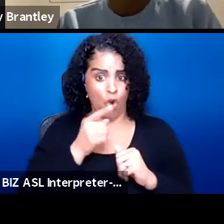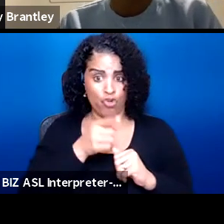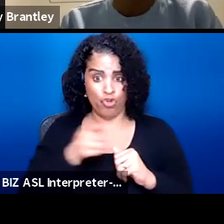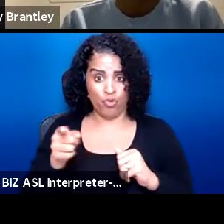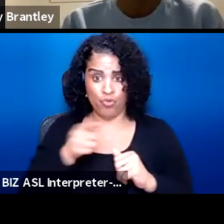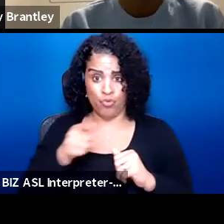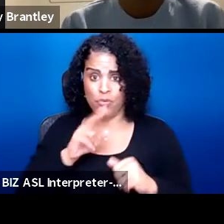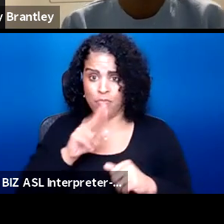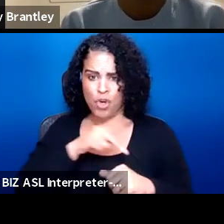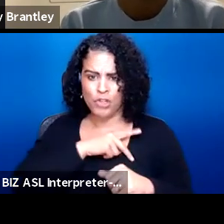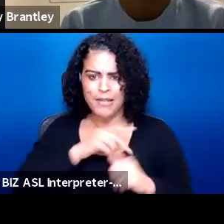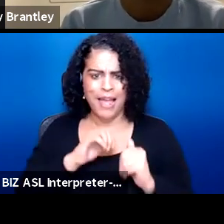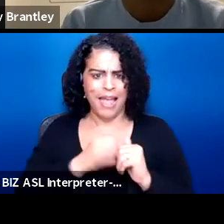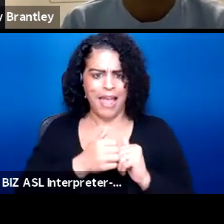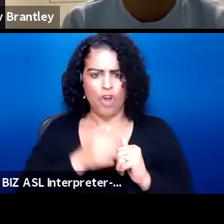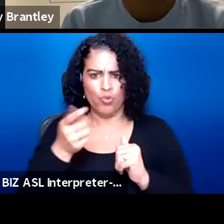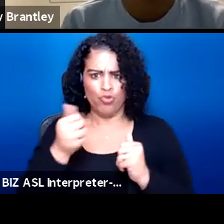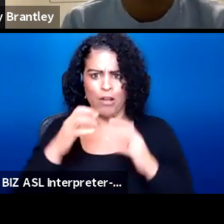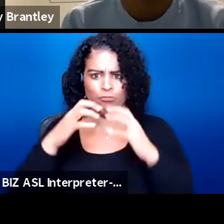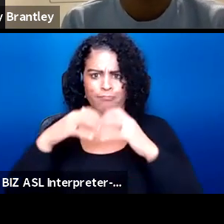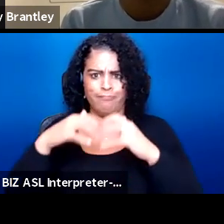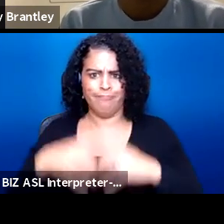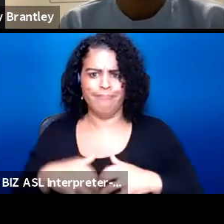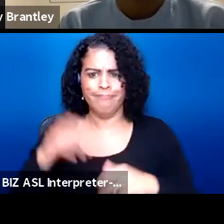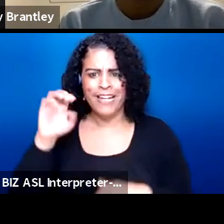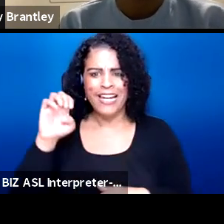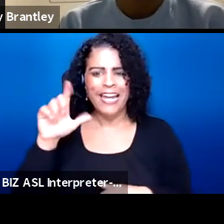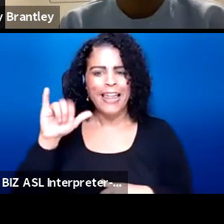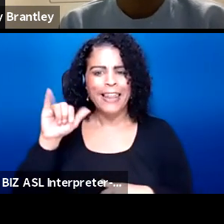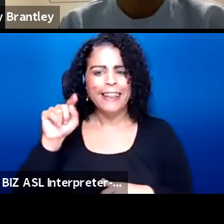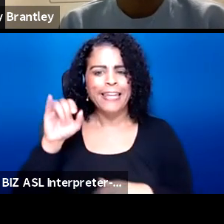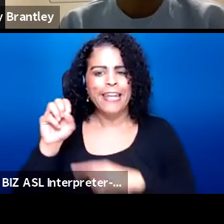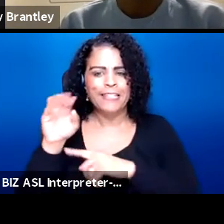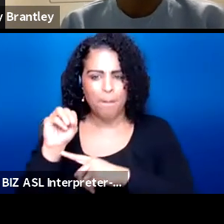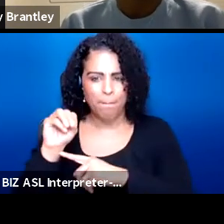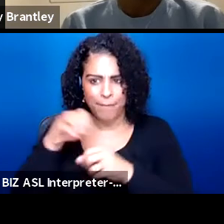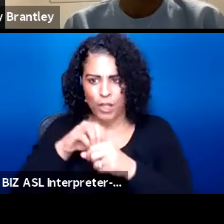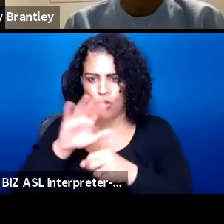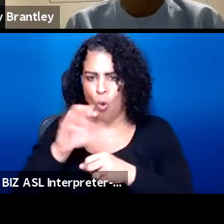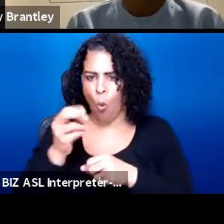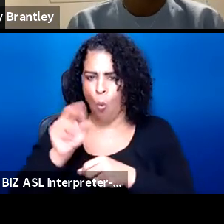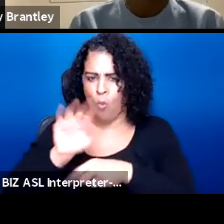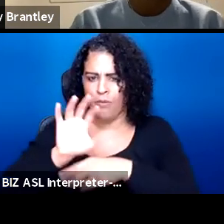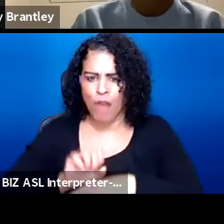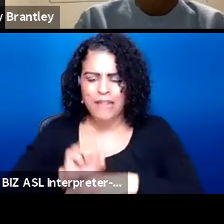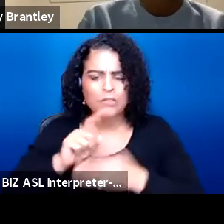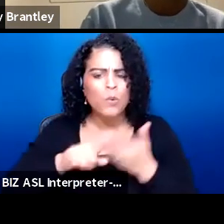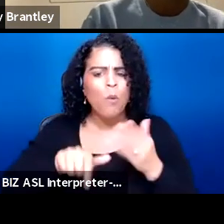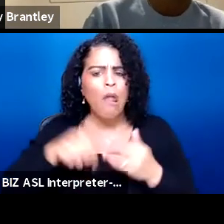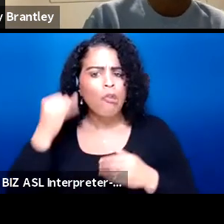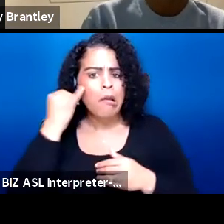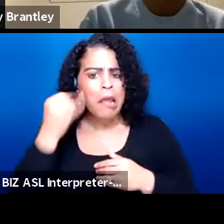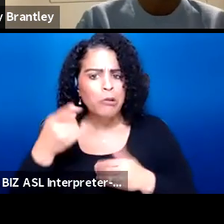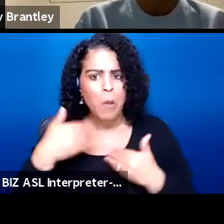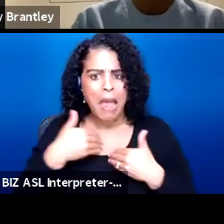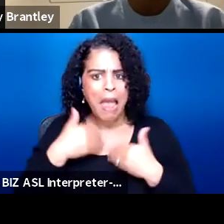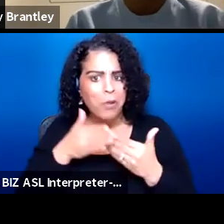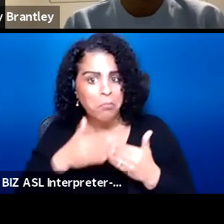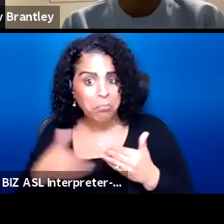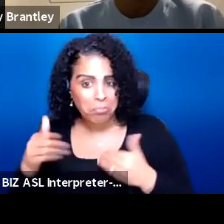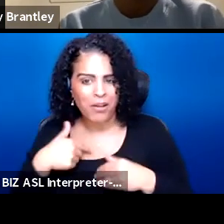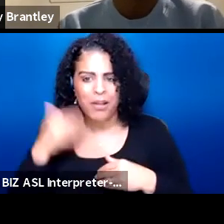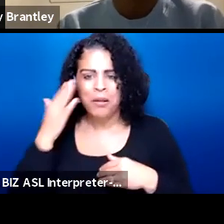personally dismantling elitism in your own practices, and like what other ideas you have moving forward? I know